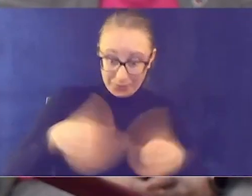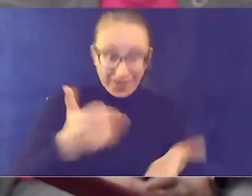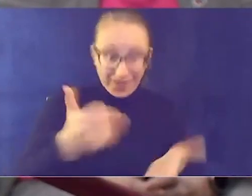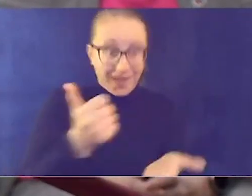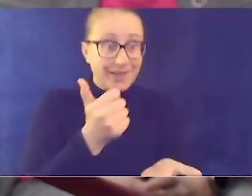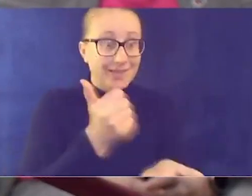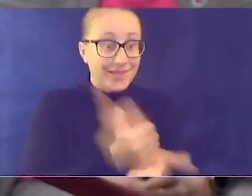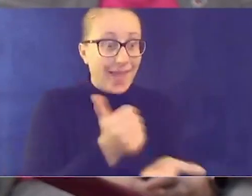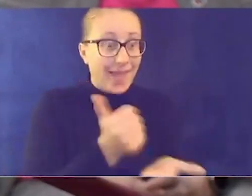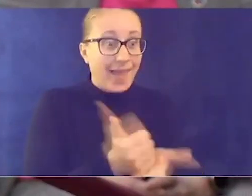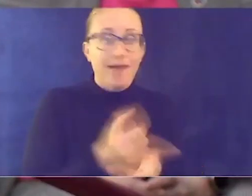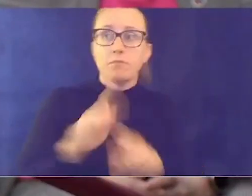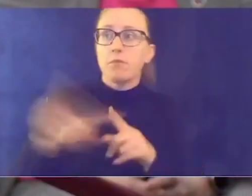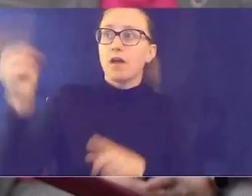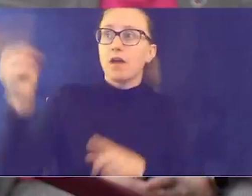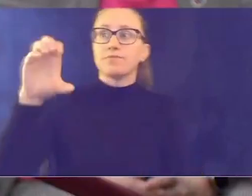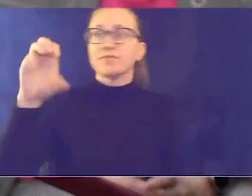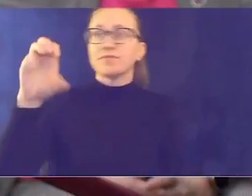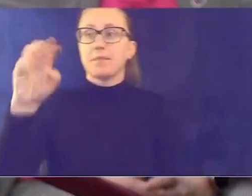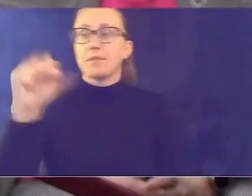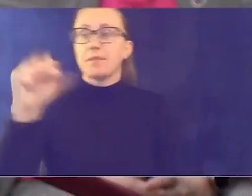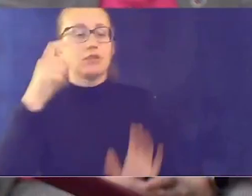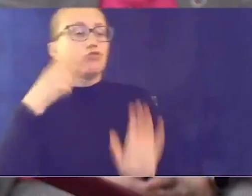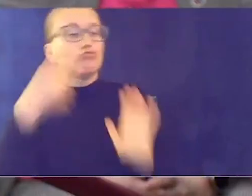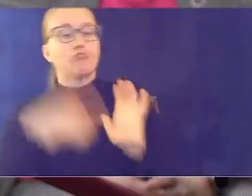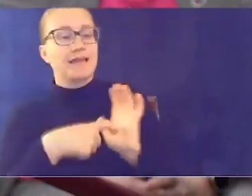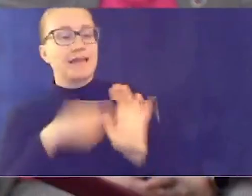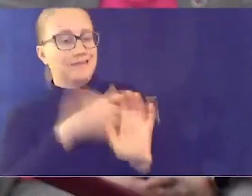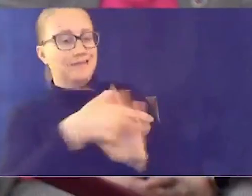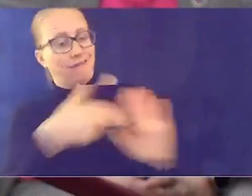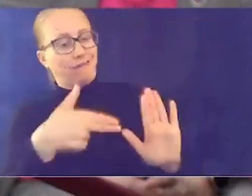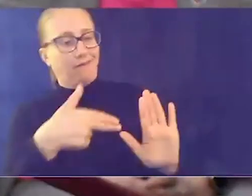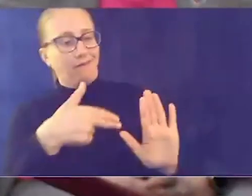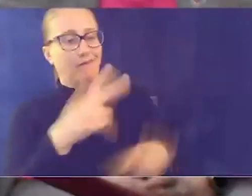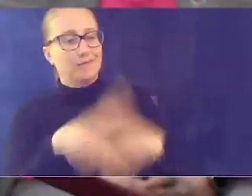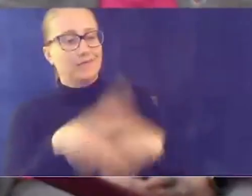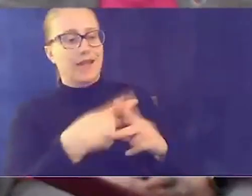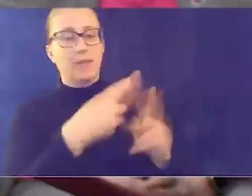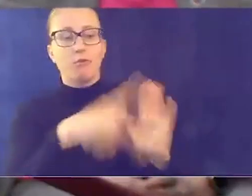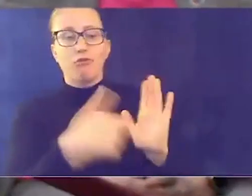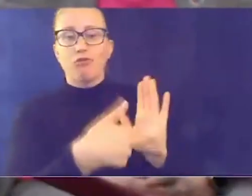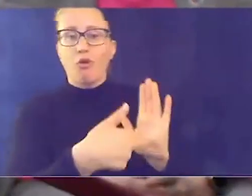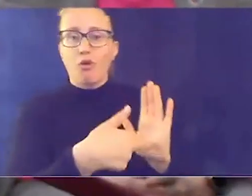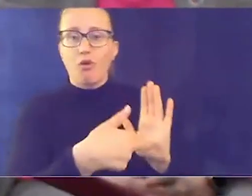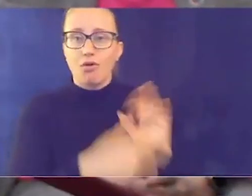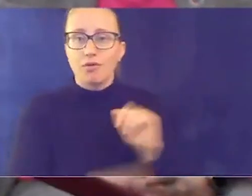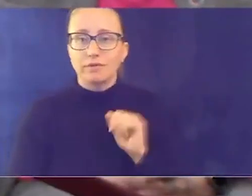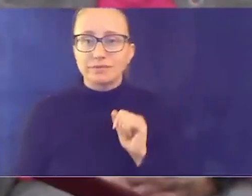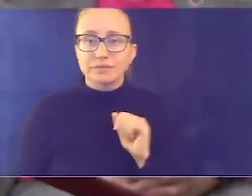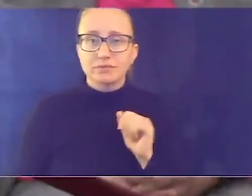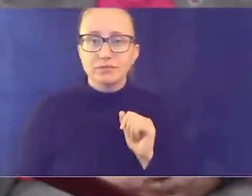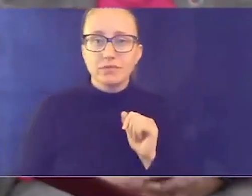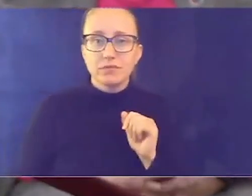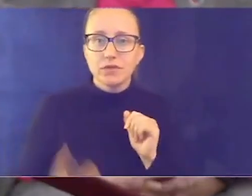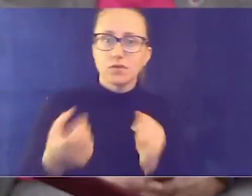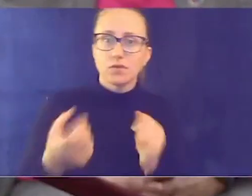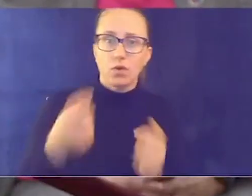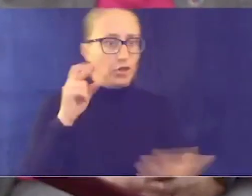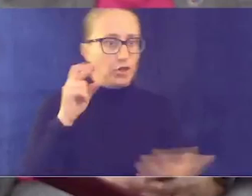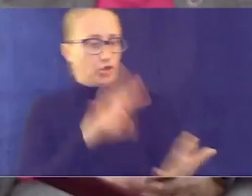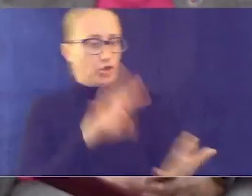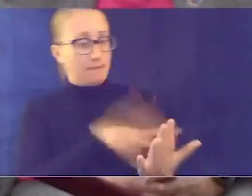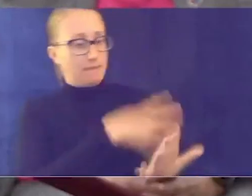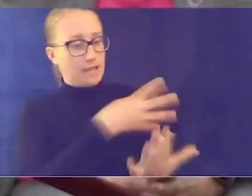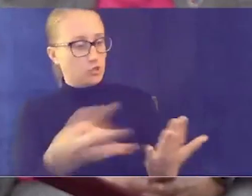this kind of caregiver, and when it came to the metrics of providing a certain amount of providers per resident, they were not